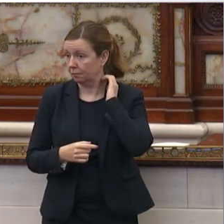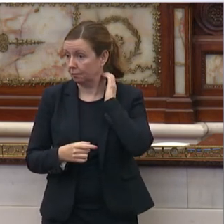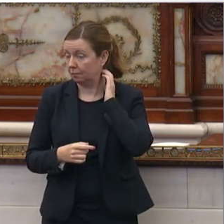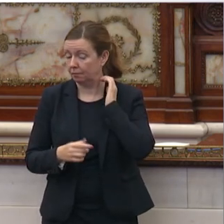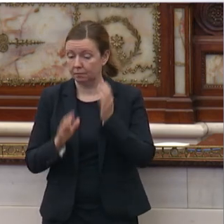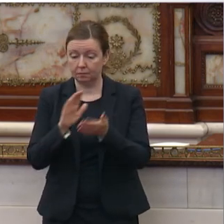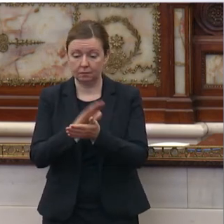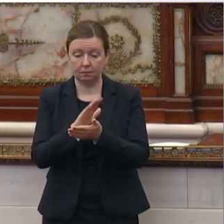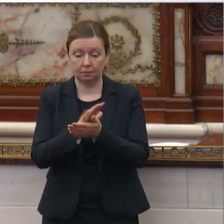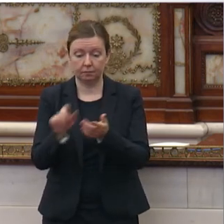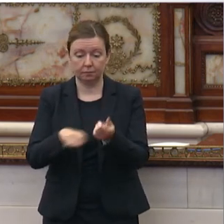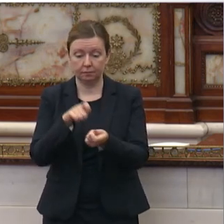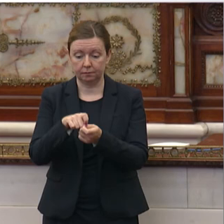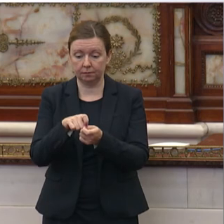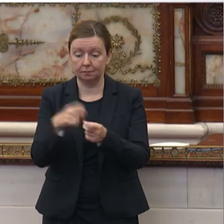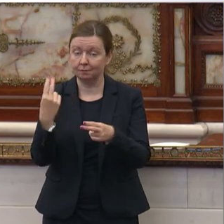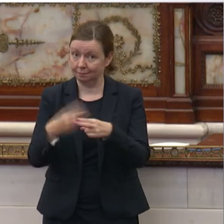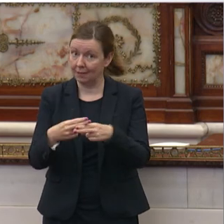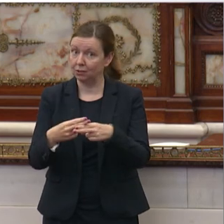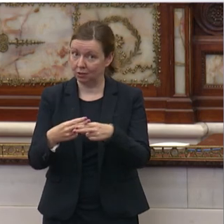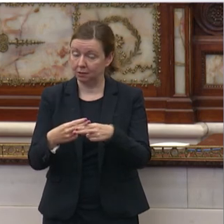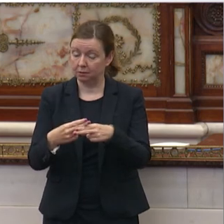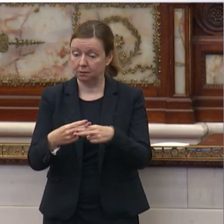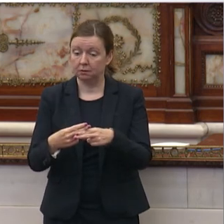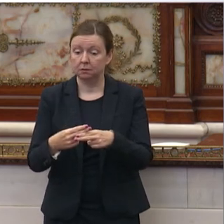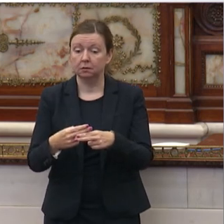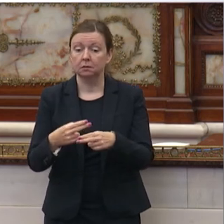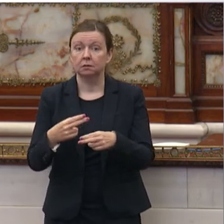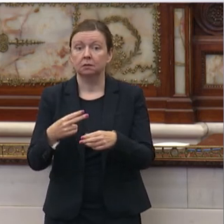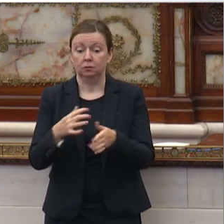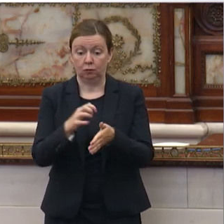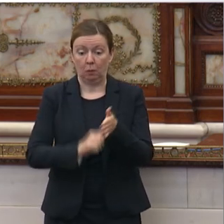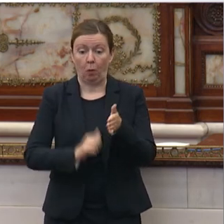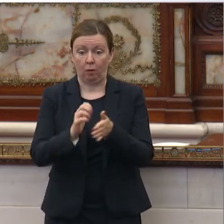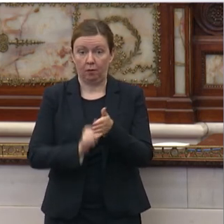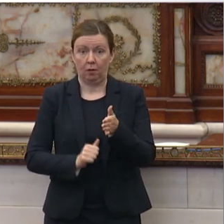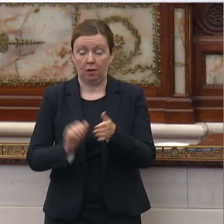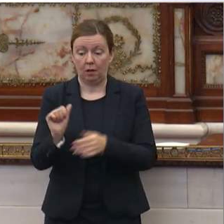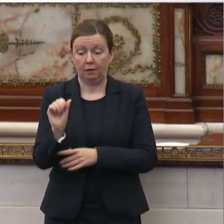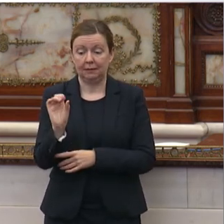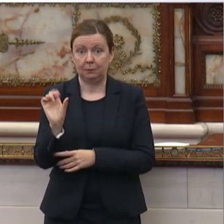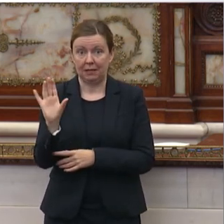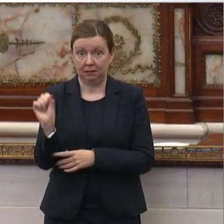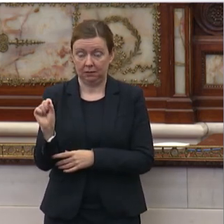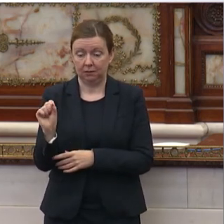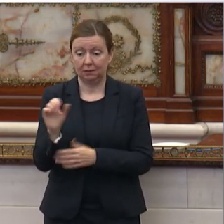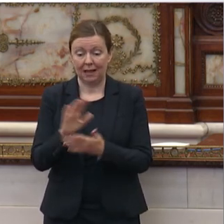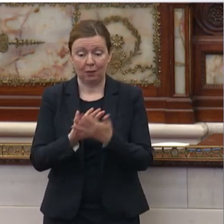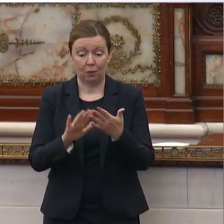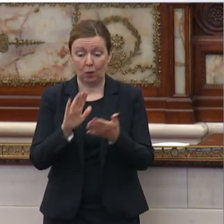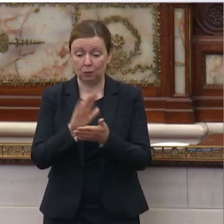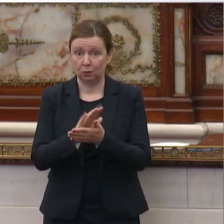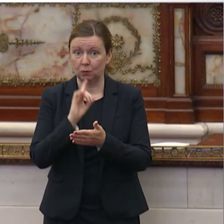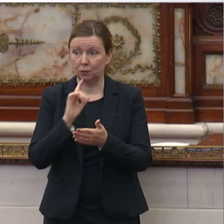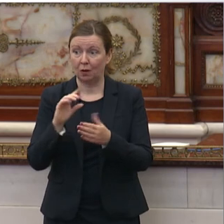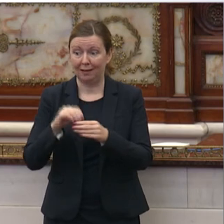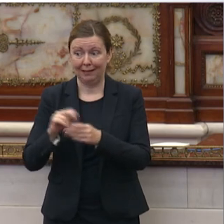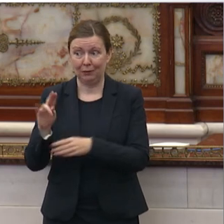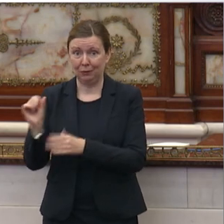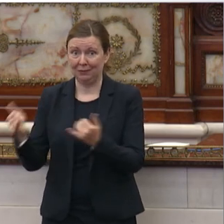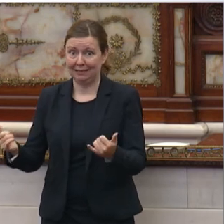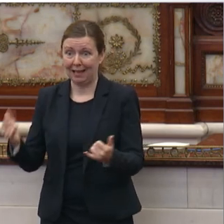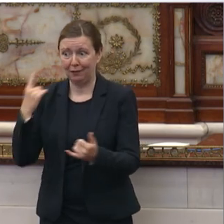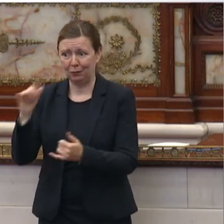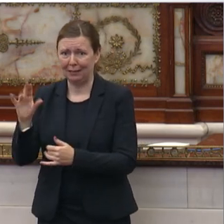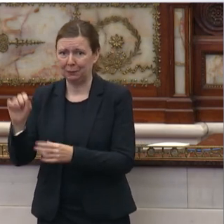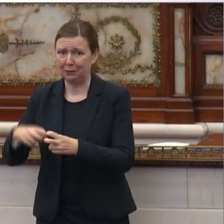schools were specifically mentioned in terms of the removal of asbestos, and those schools are in the news today for